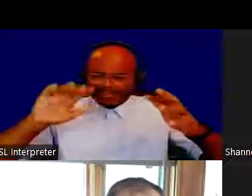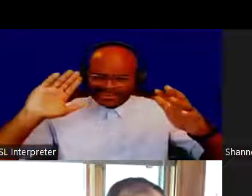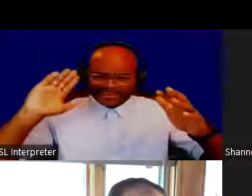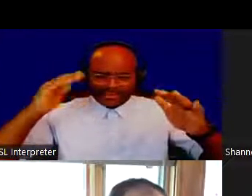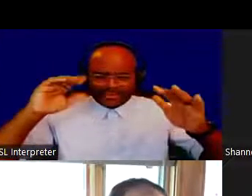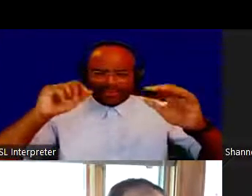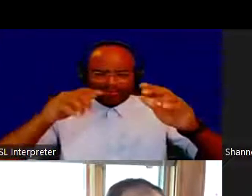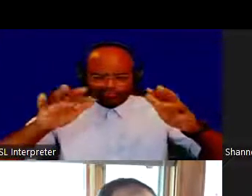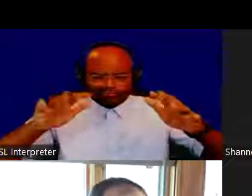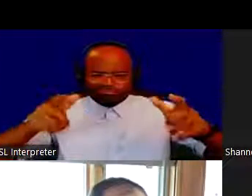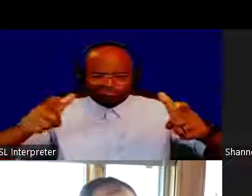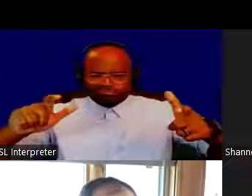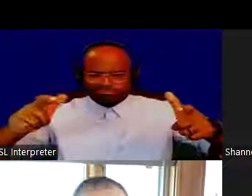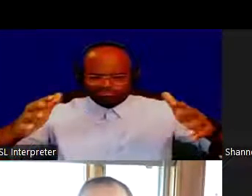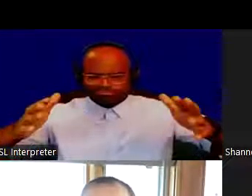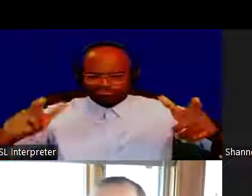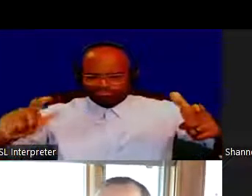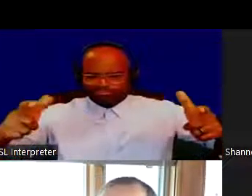time.